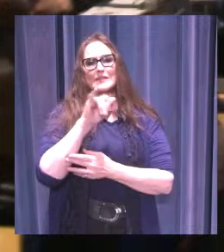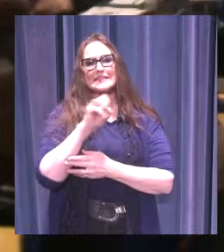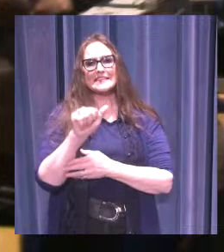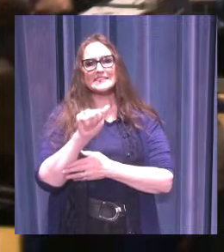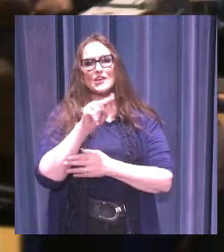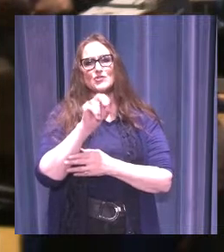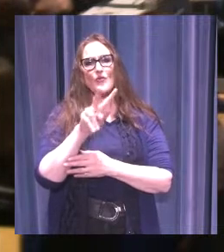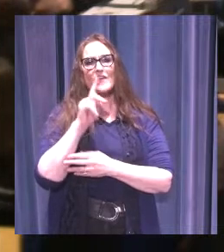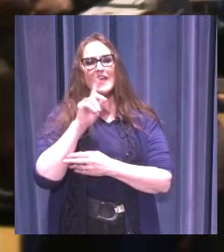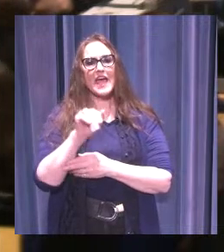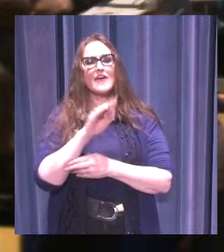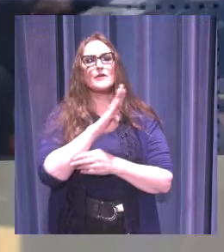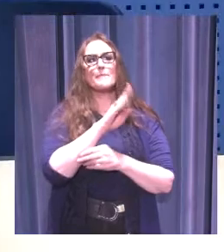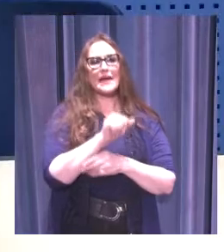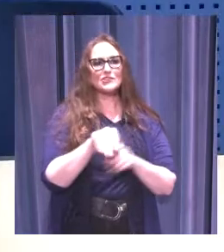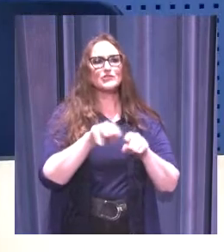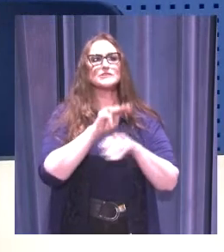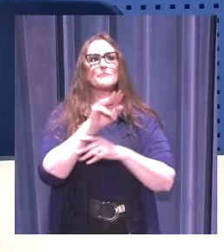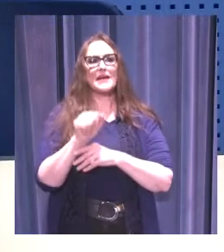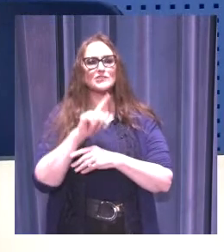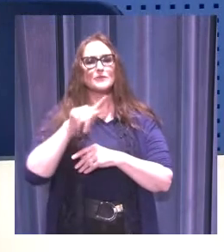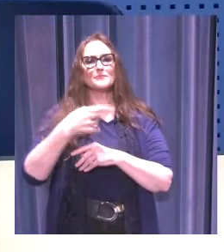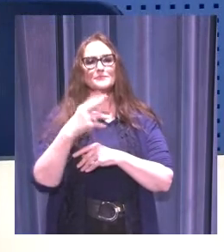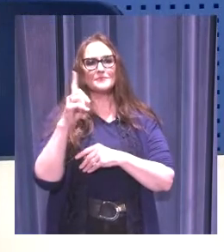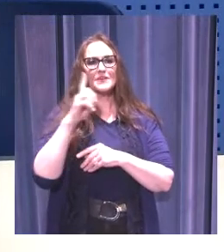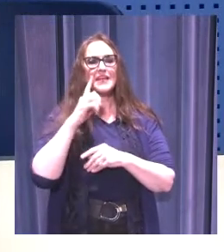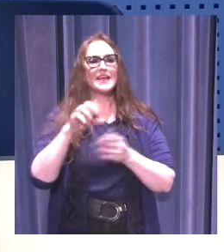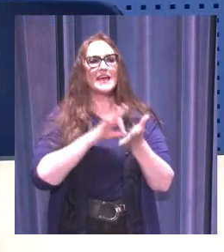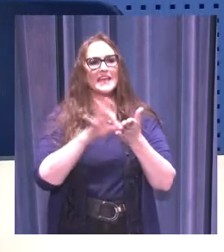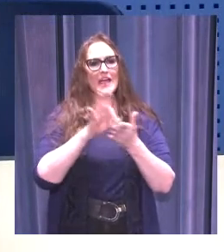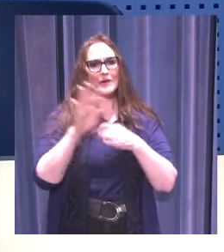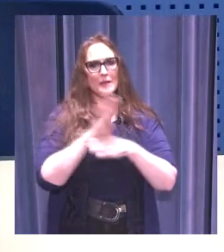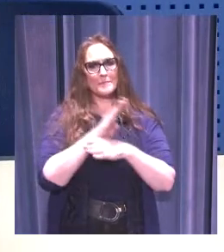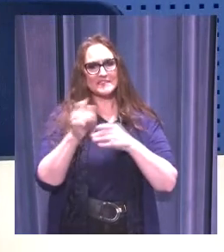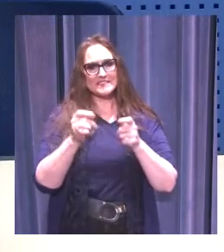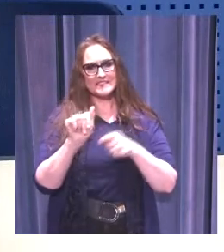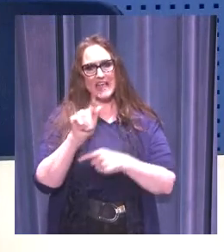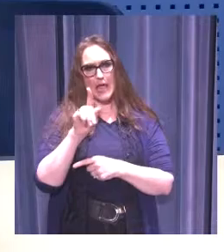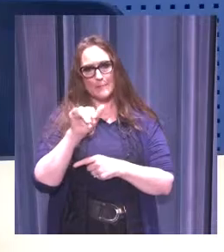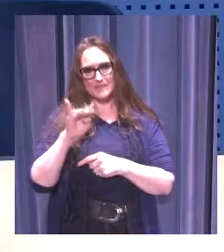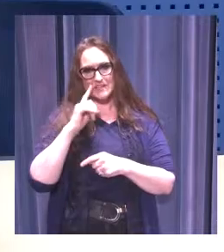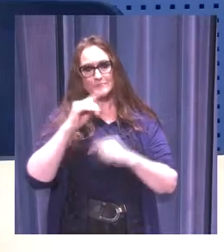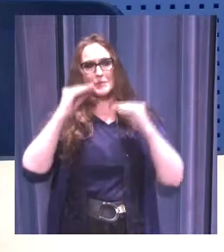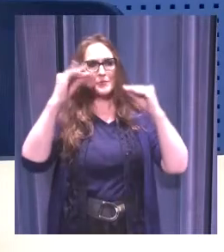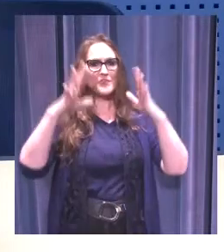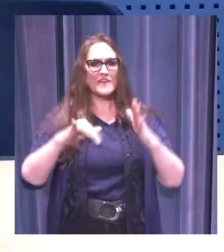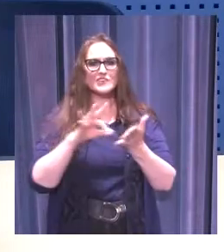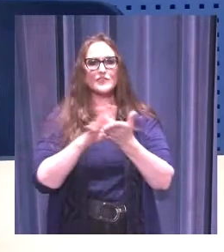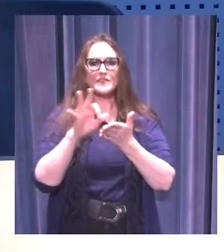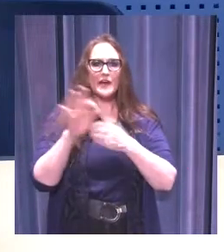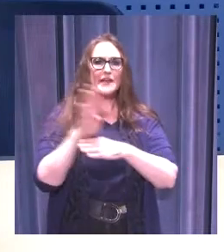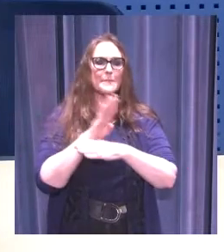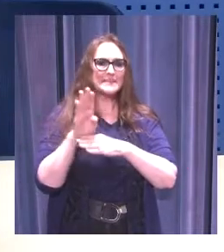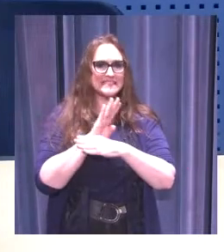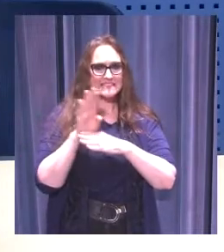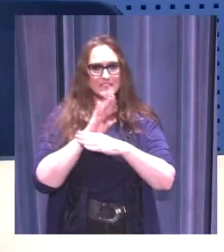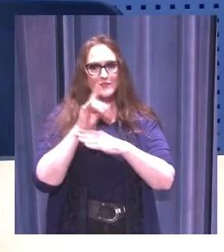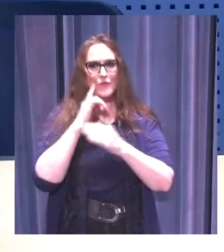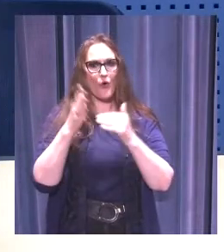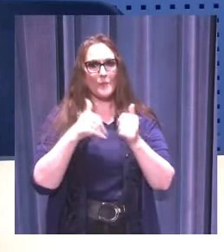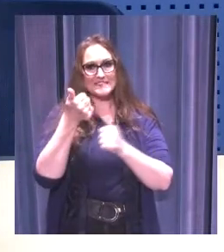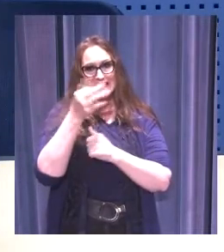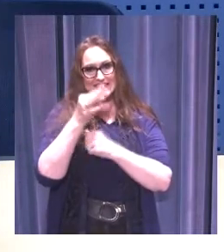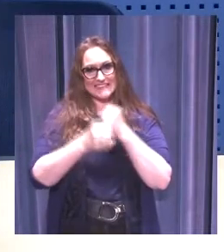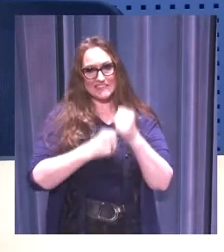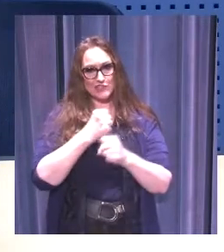a bachelor's, master's, and doctorate degree in accounting and business administration. I've been a professor of accounting and business for almost